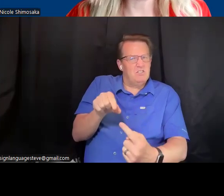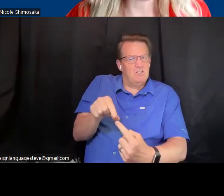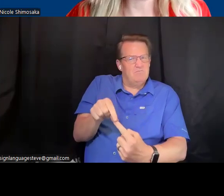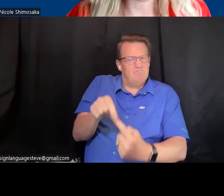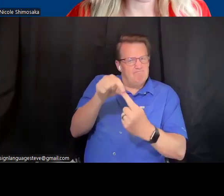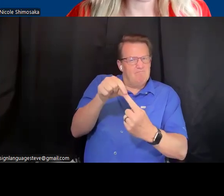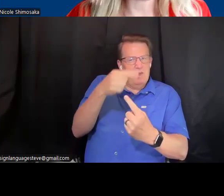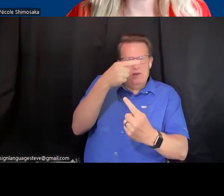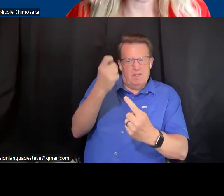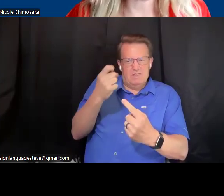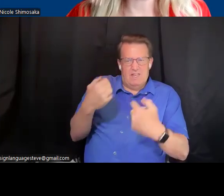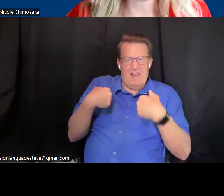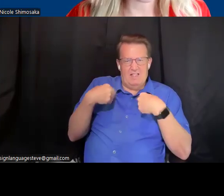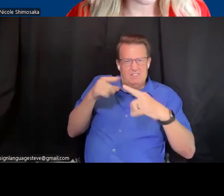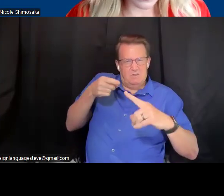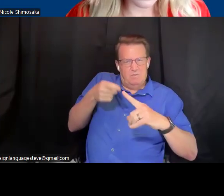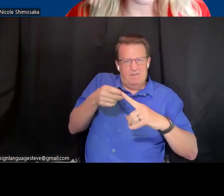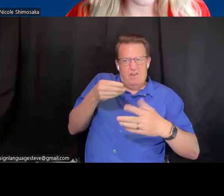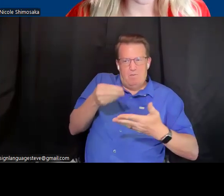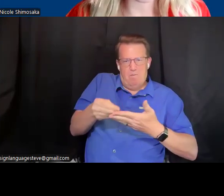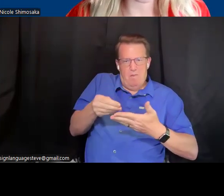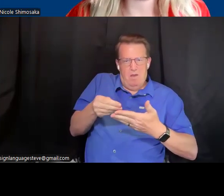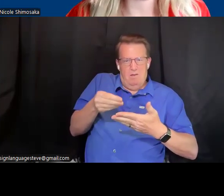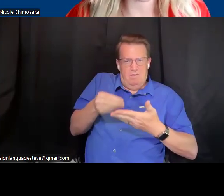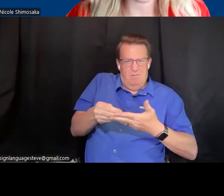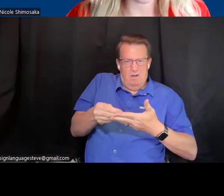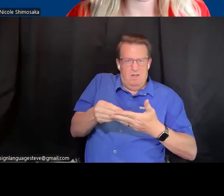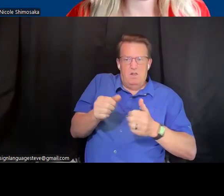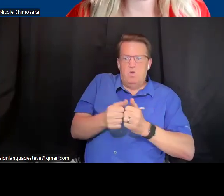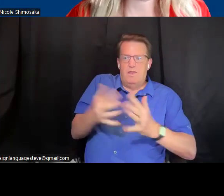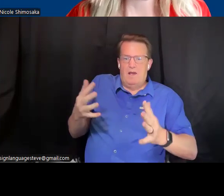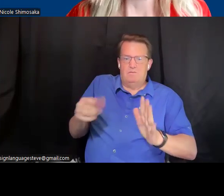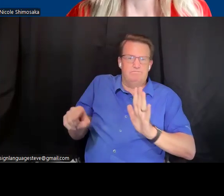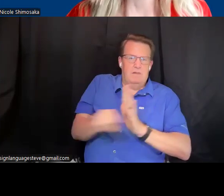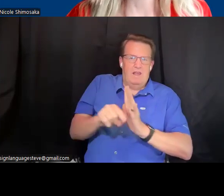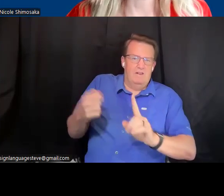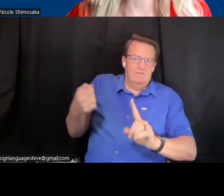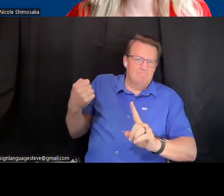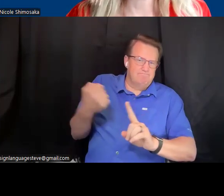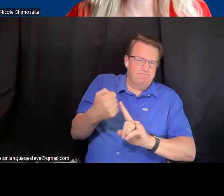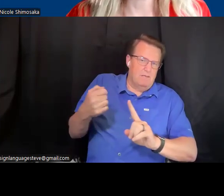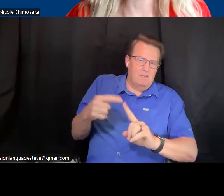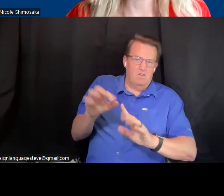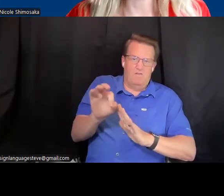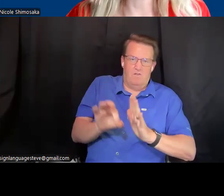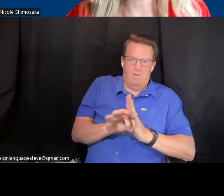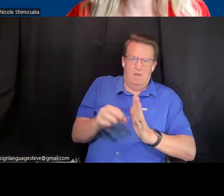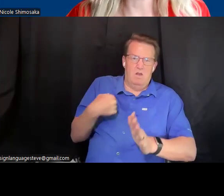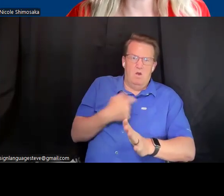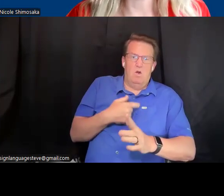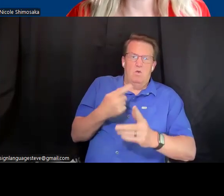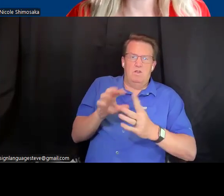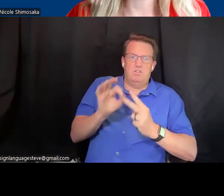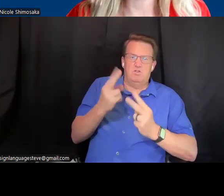base funding without negating the impacts of the formula. We're choosing a 2-year phase-in process, and so